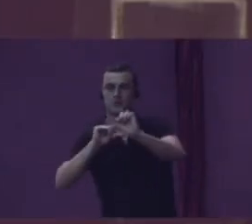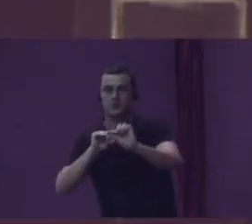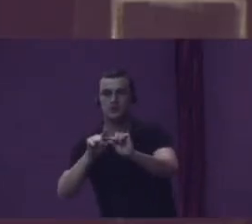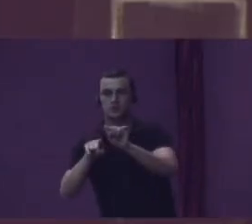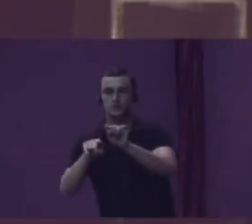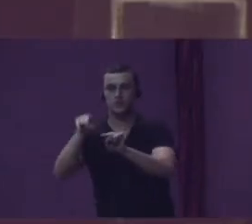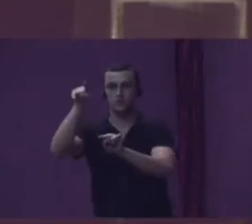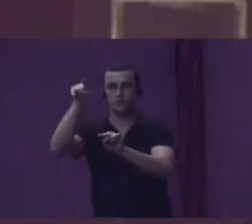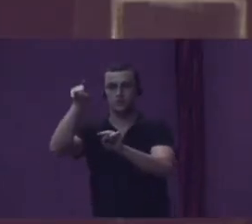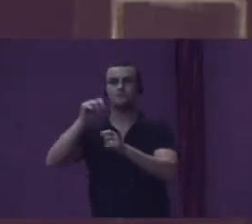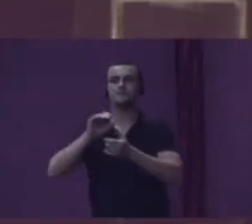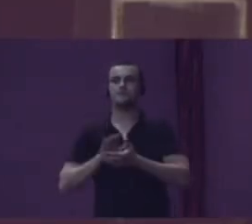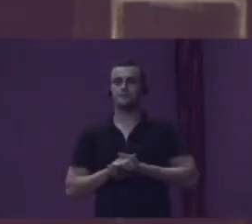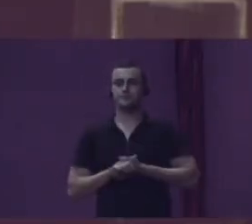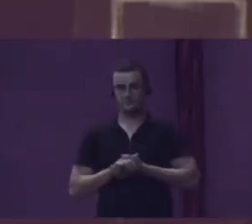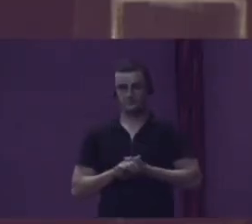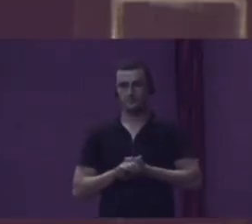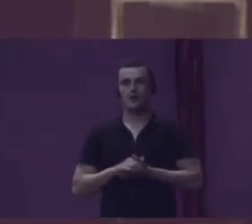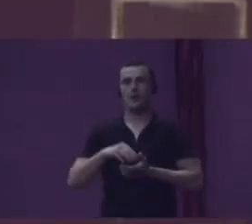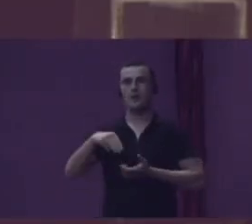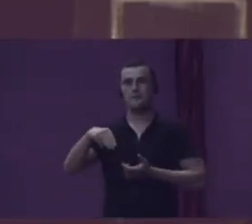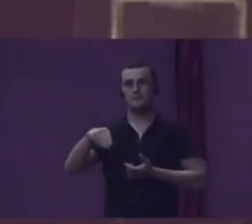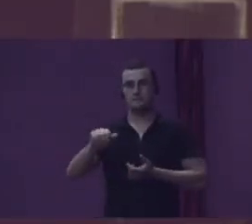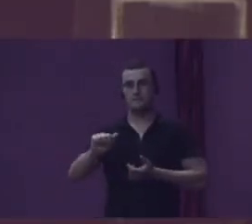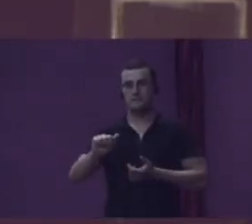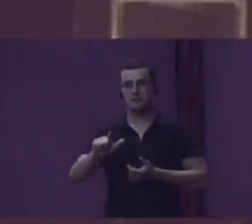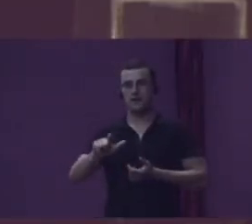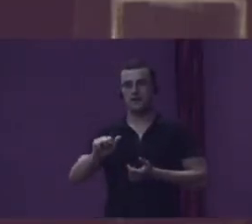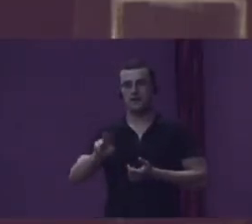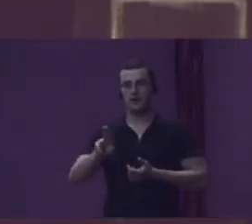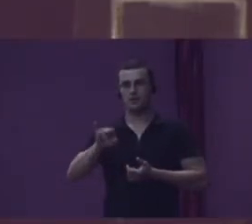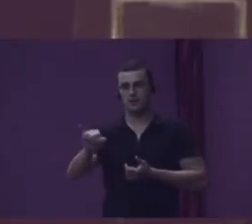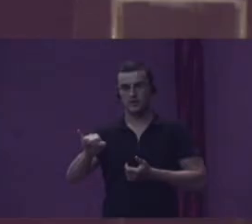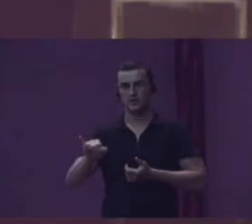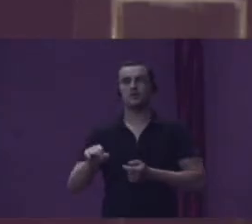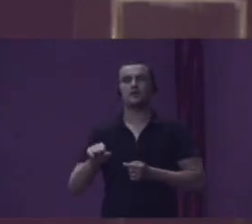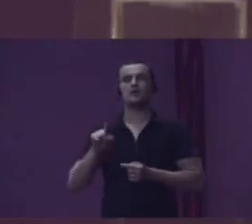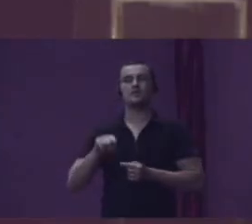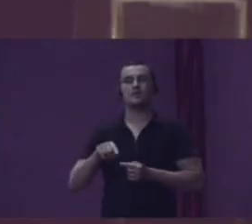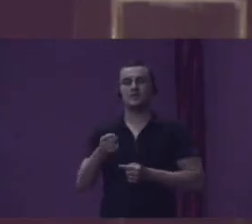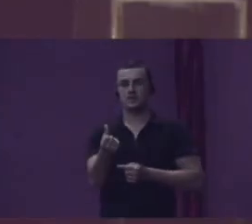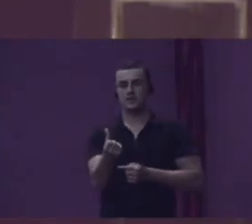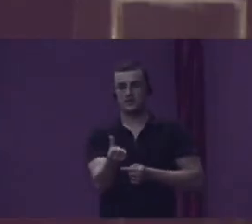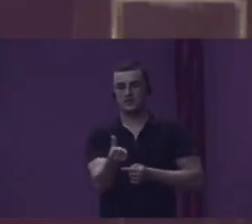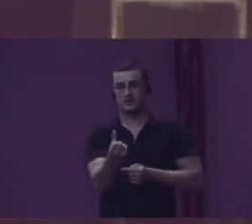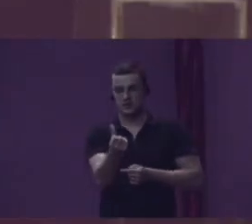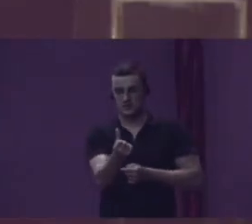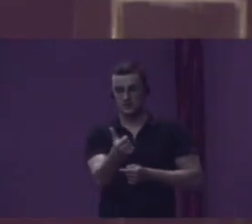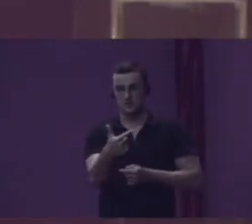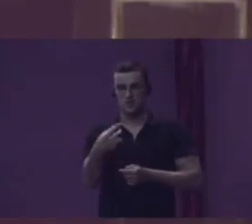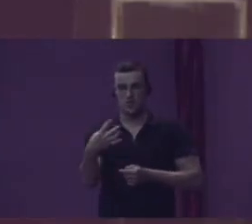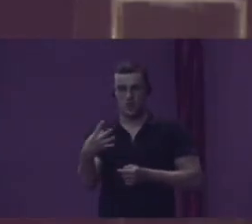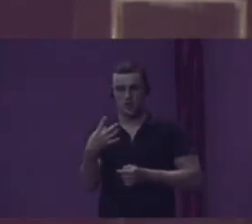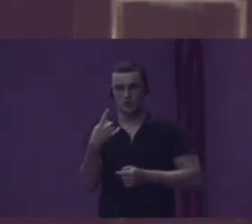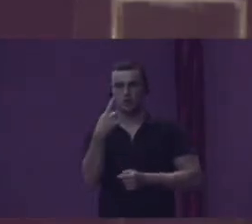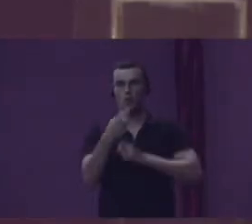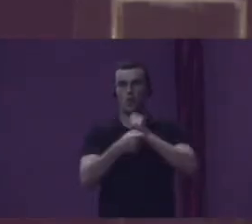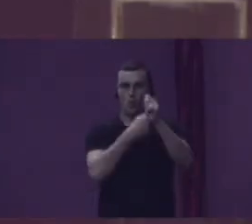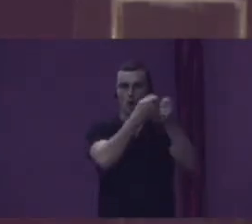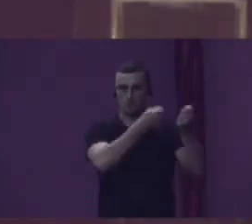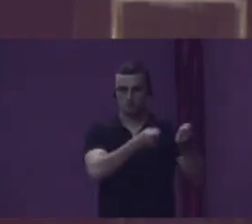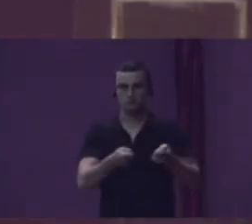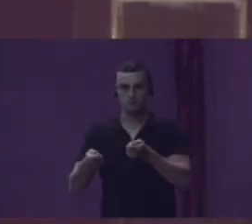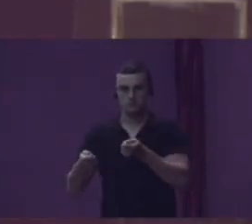in 2015. Their national statistics cite it as 439, but it's about 10 times the maternal mortality in